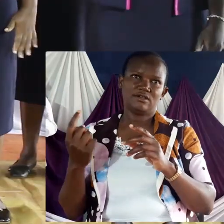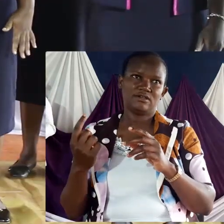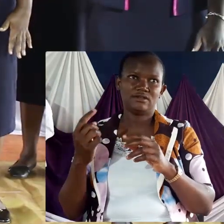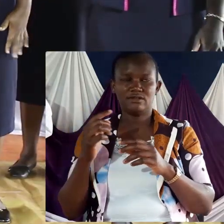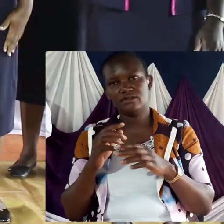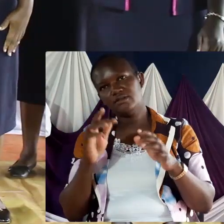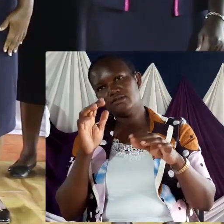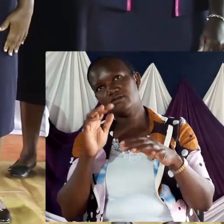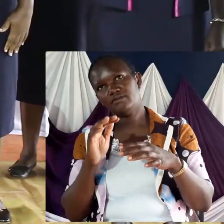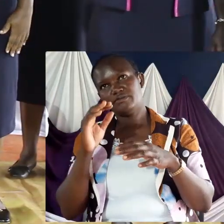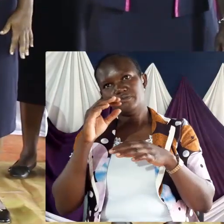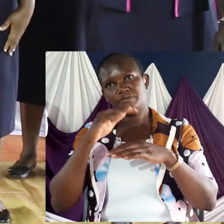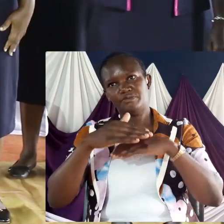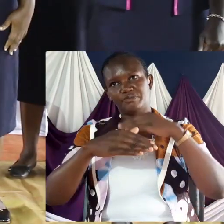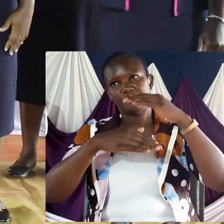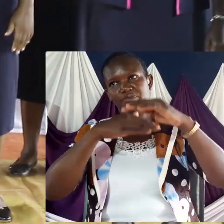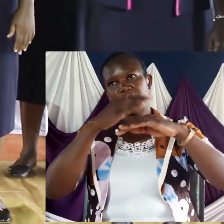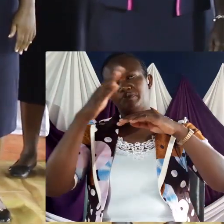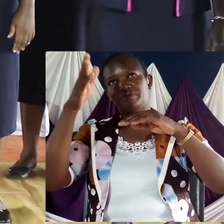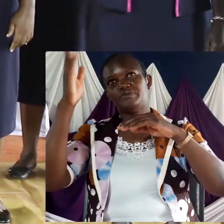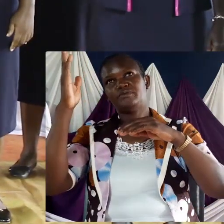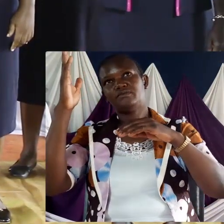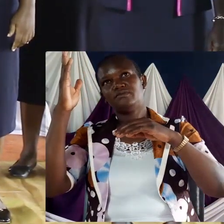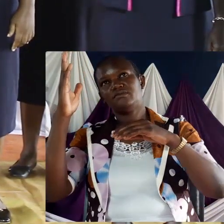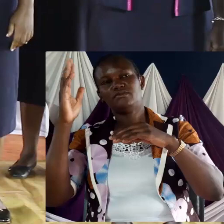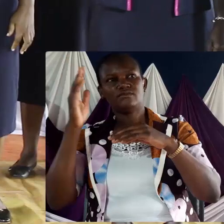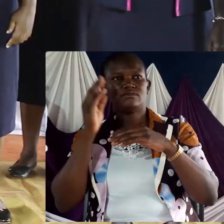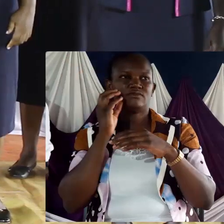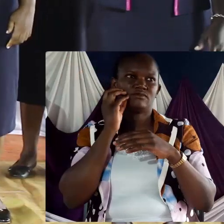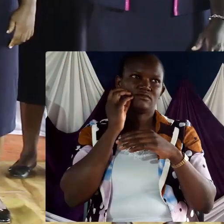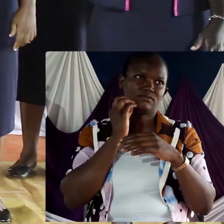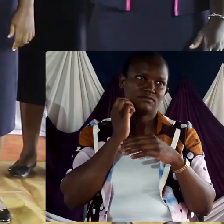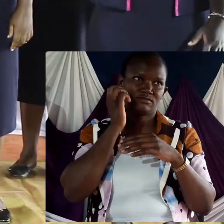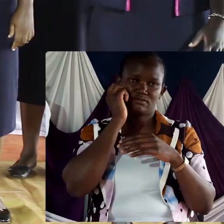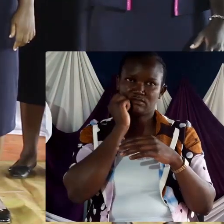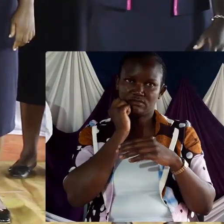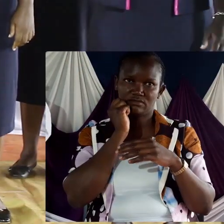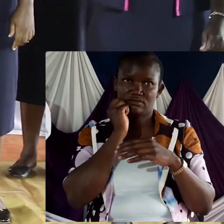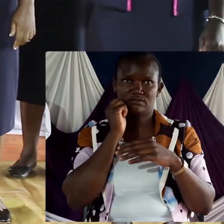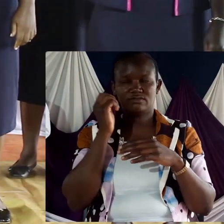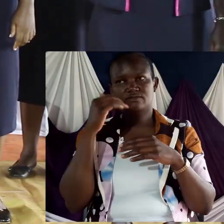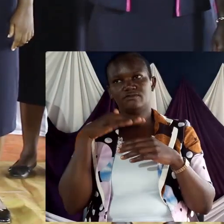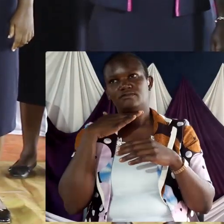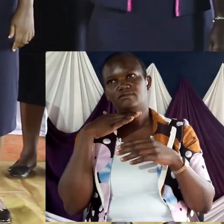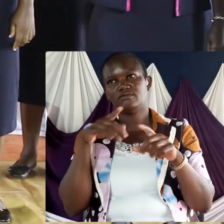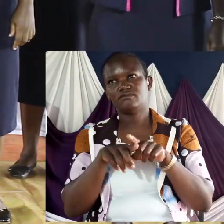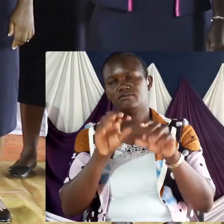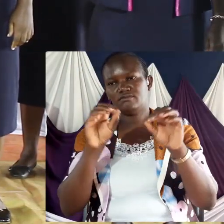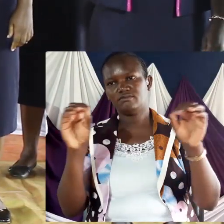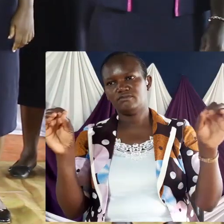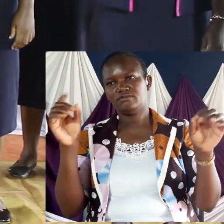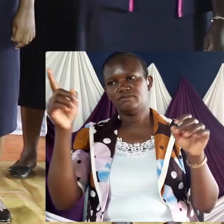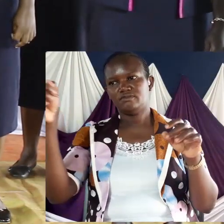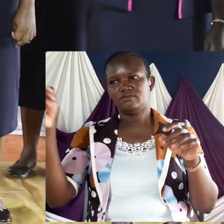Sai, ome kuyo kata to, Jowadwa wadiuru